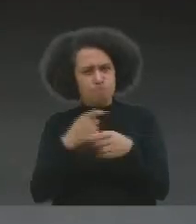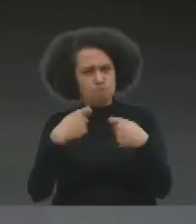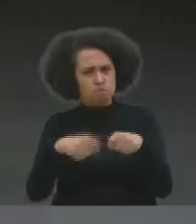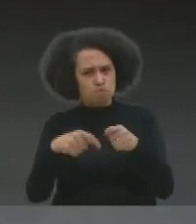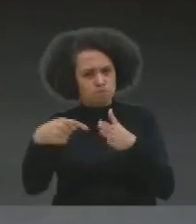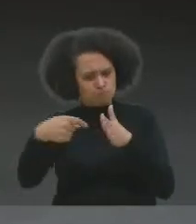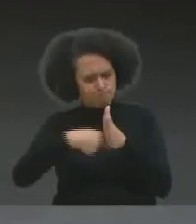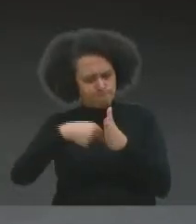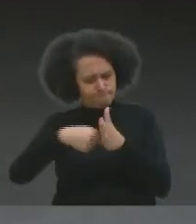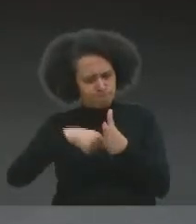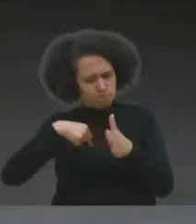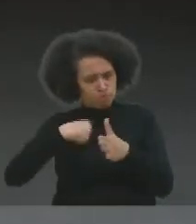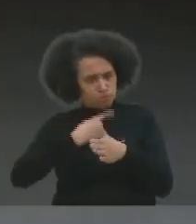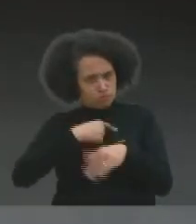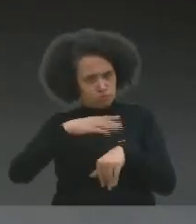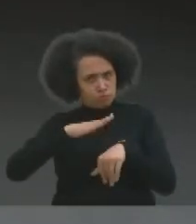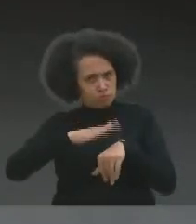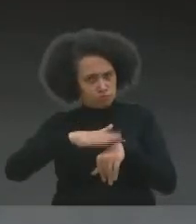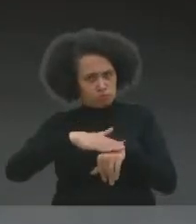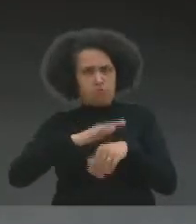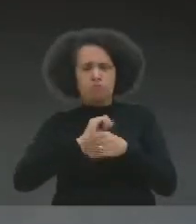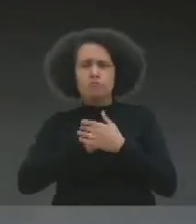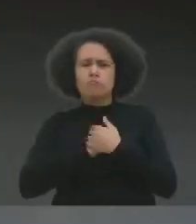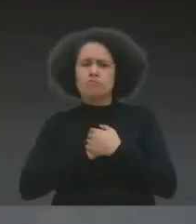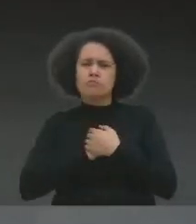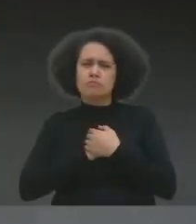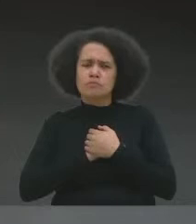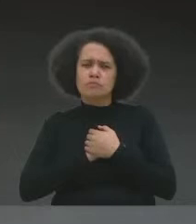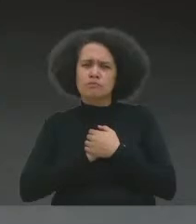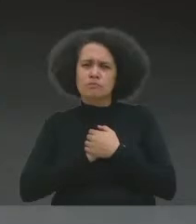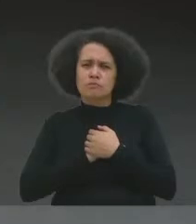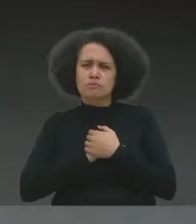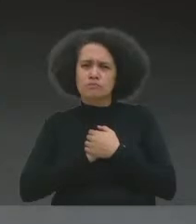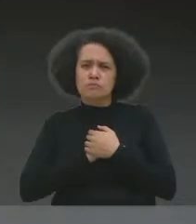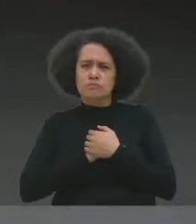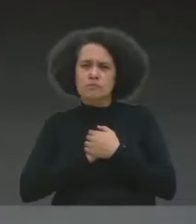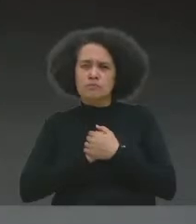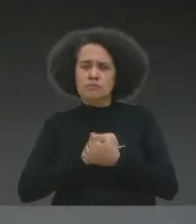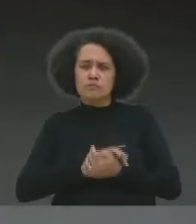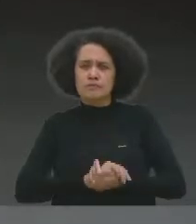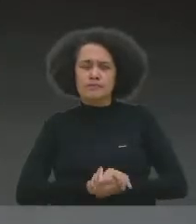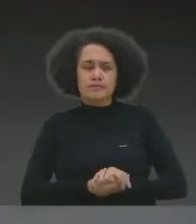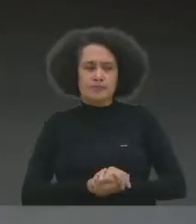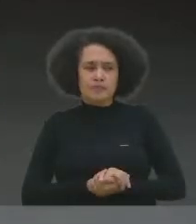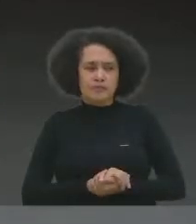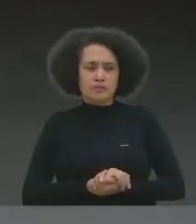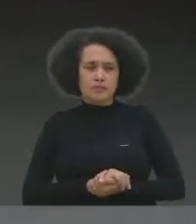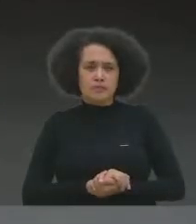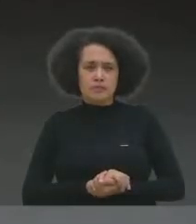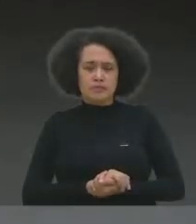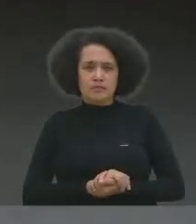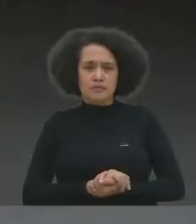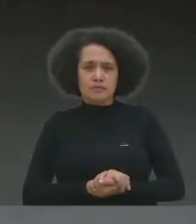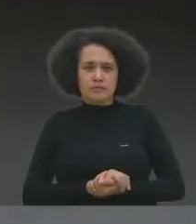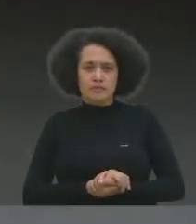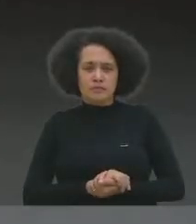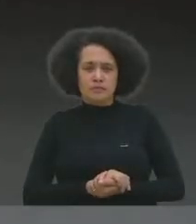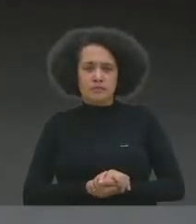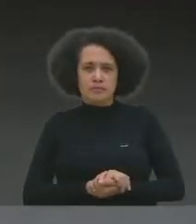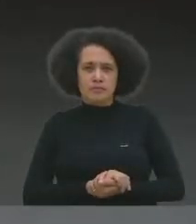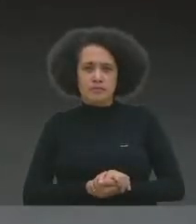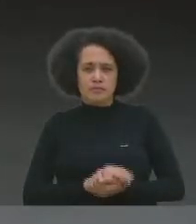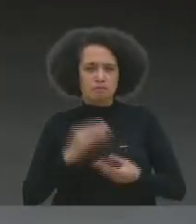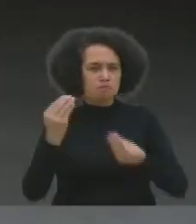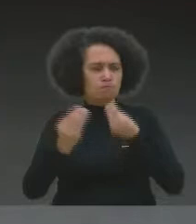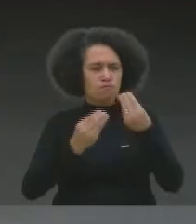fazer a nós mesmos. How do we think of ourselves in terms of personal involvement in this battle? Como